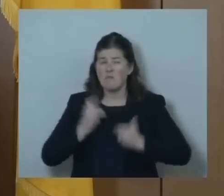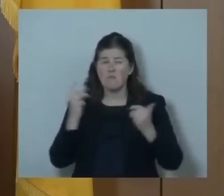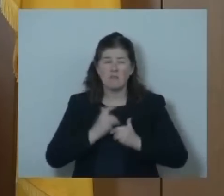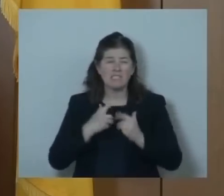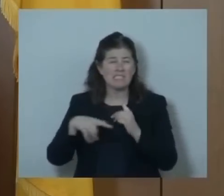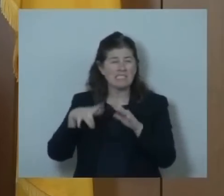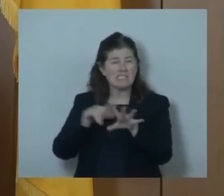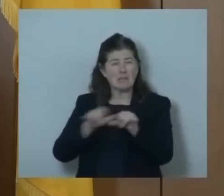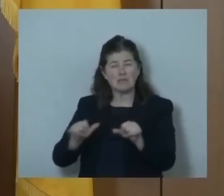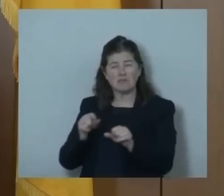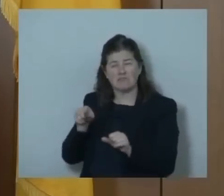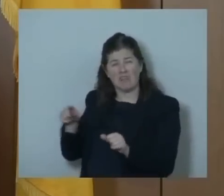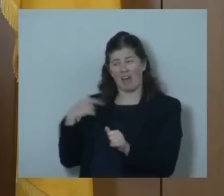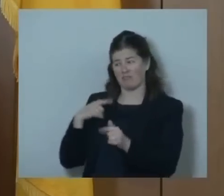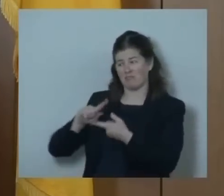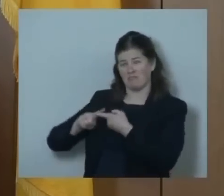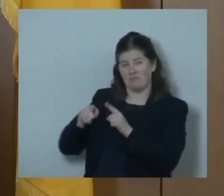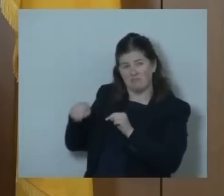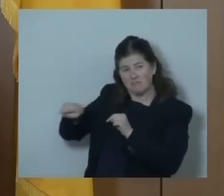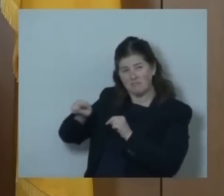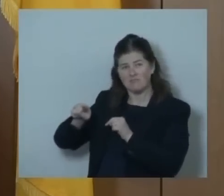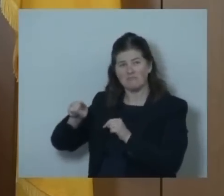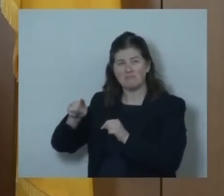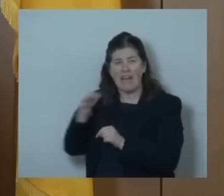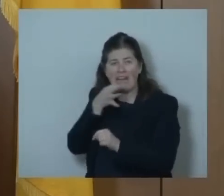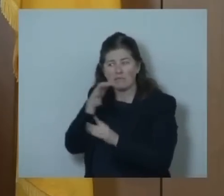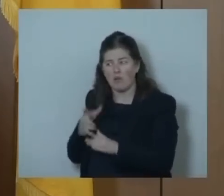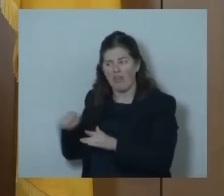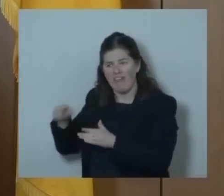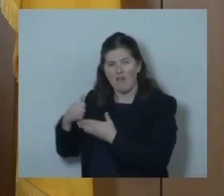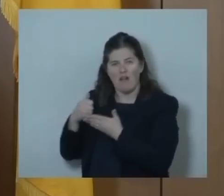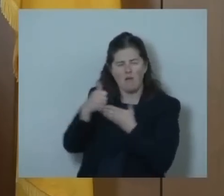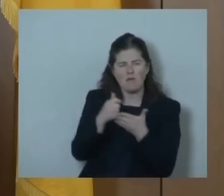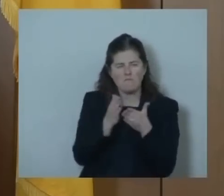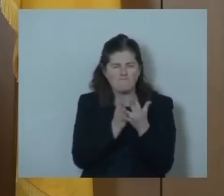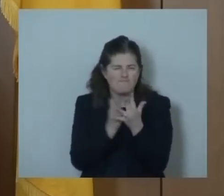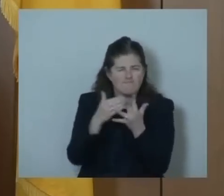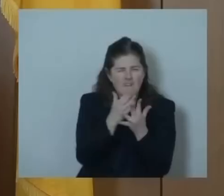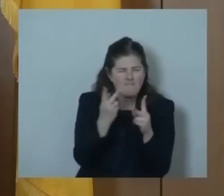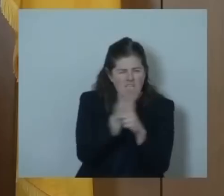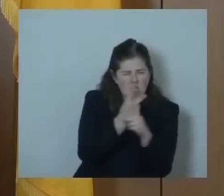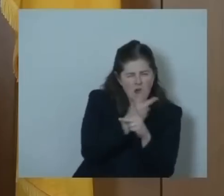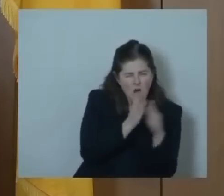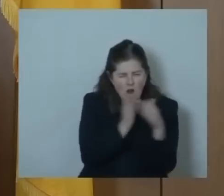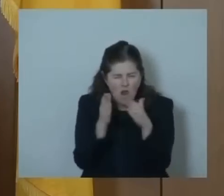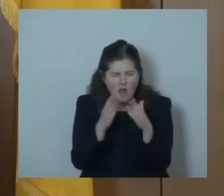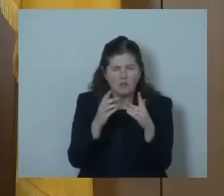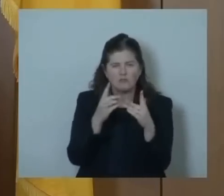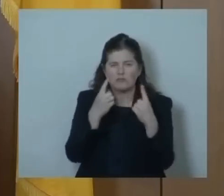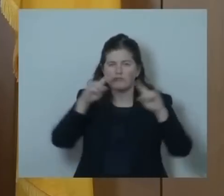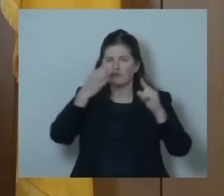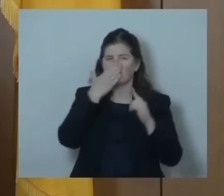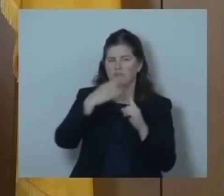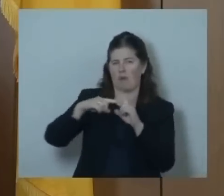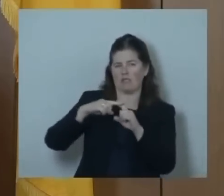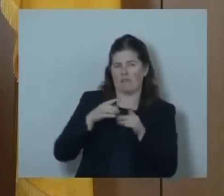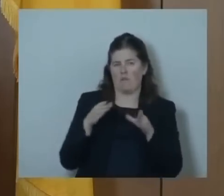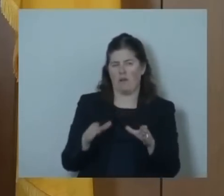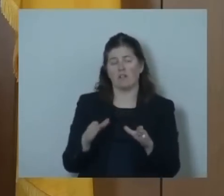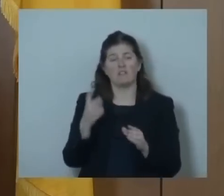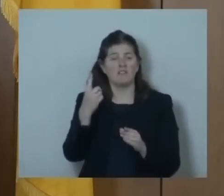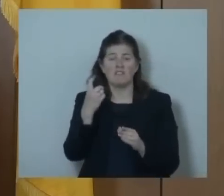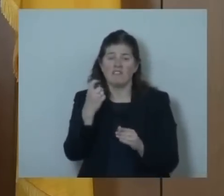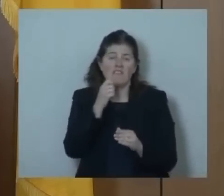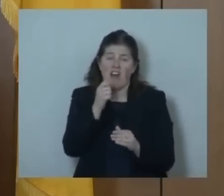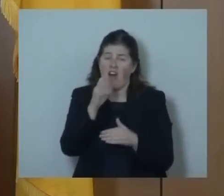kind of experts who are helping you navigate or thread that needle in a productive way. Not every state